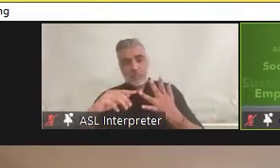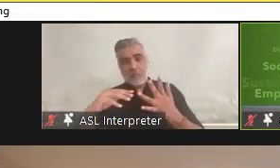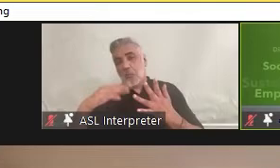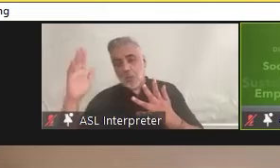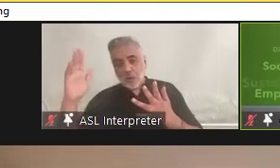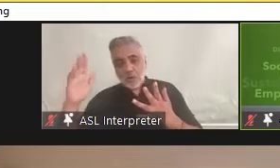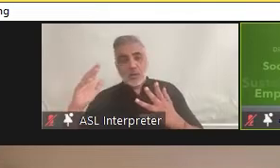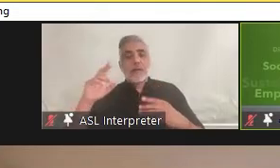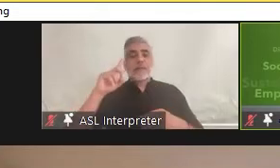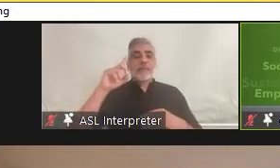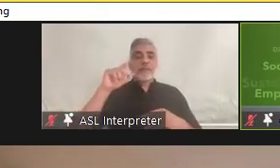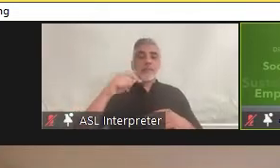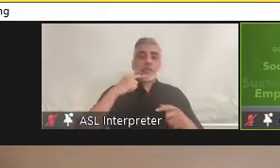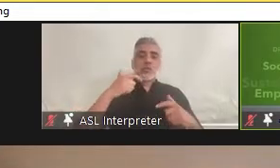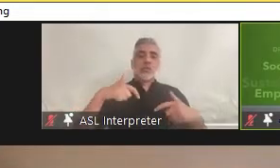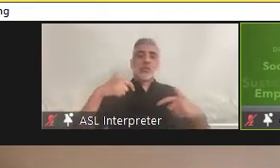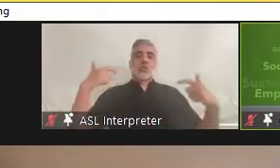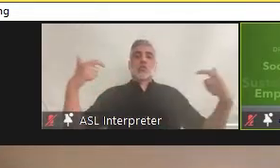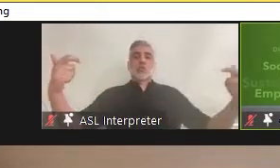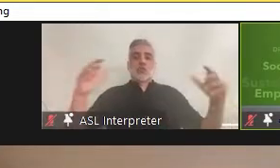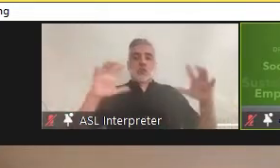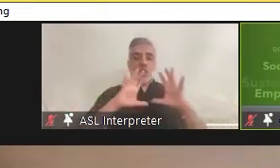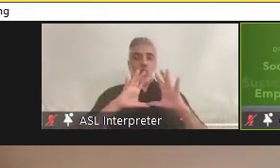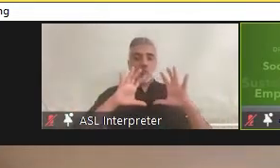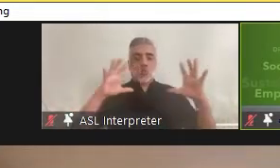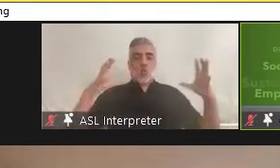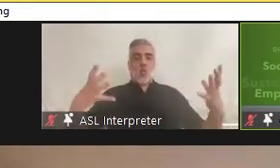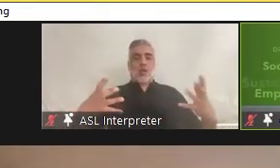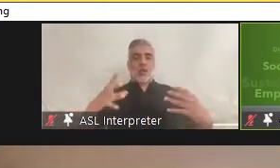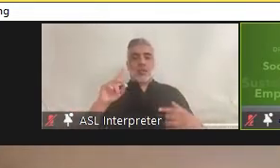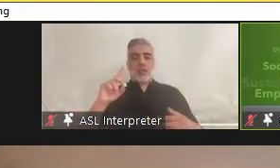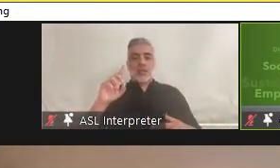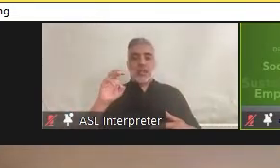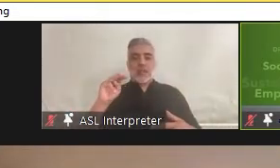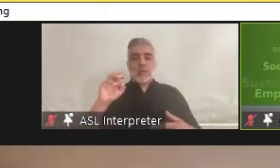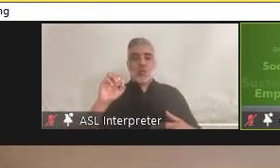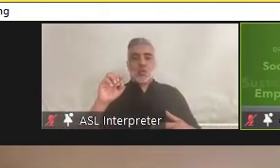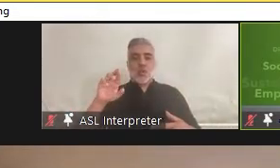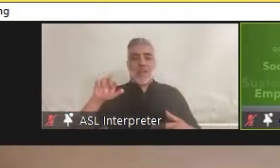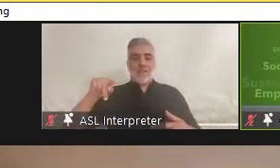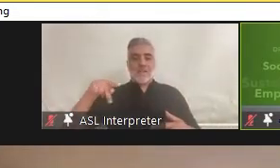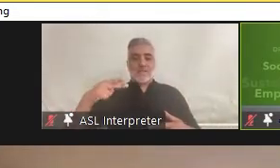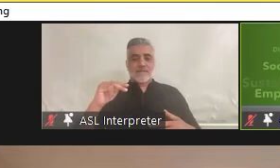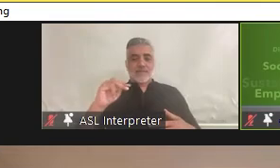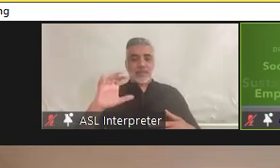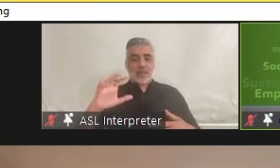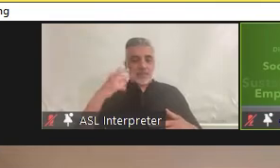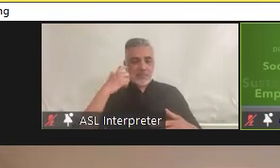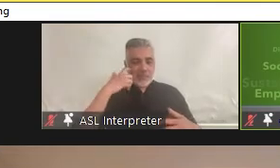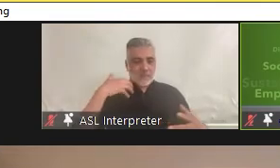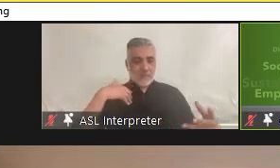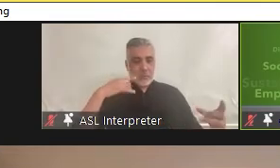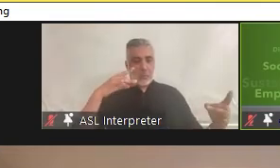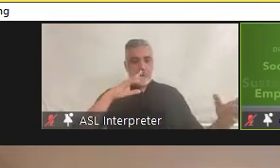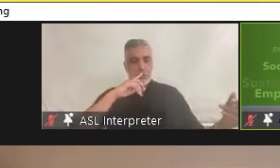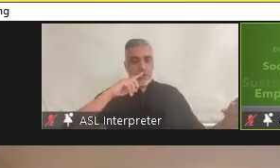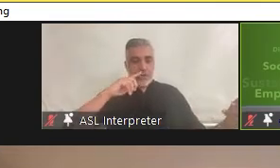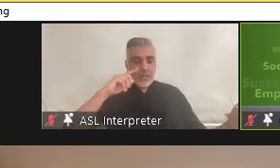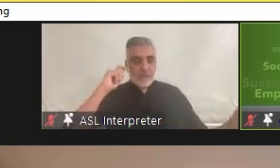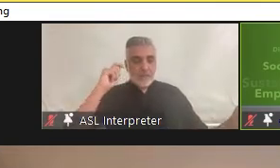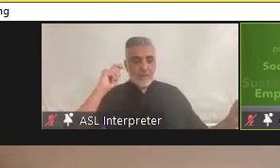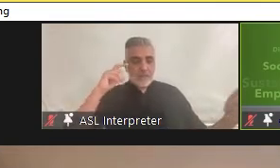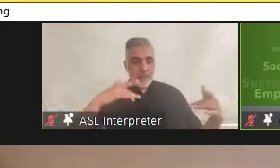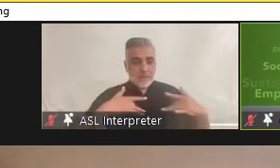Disability is a huge and growing demographic. We've just gone through a mass disabling event. In fact, we're still in the middle of